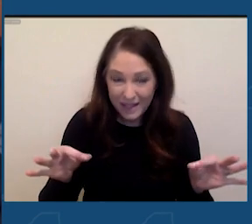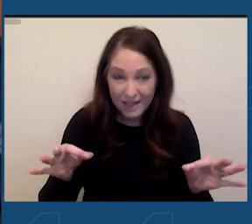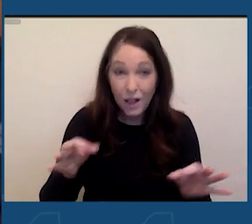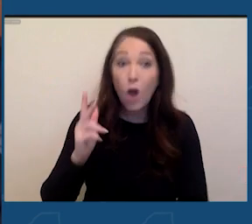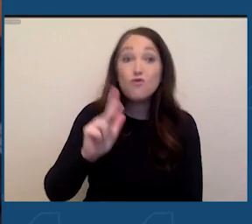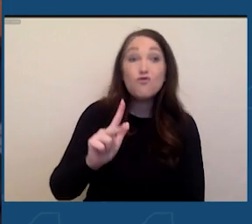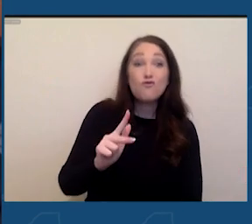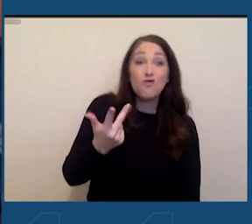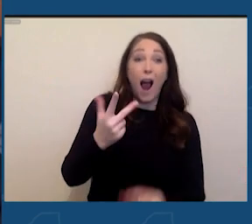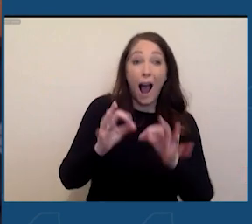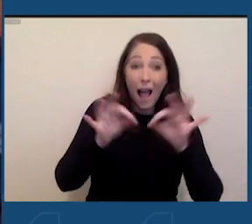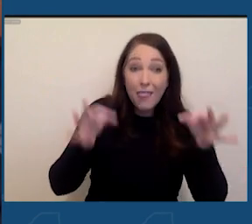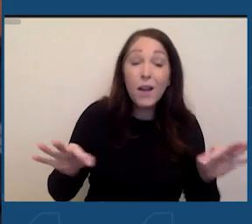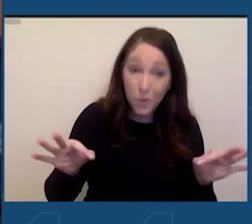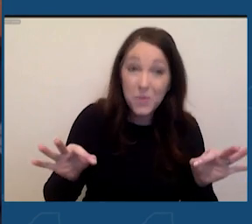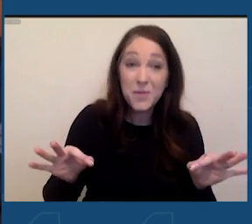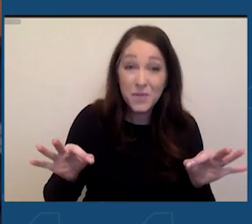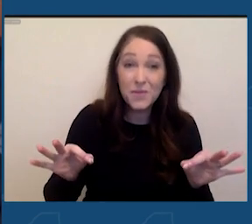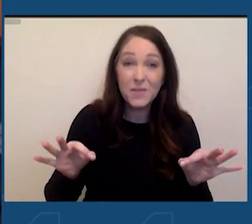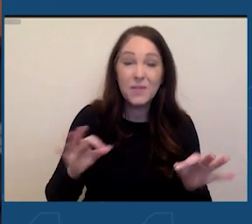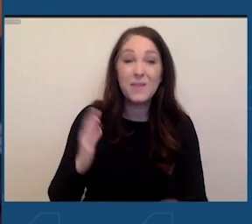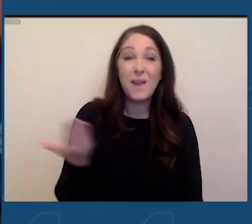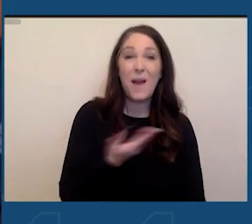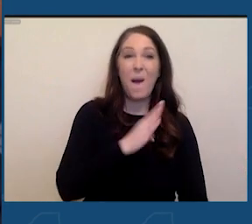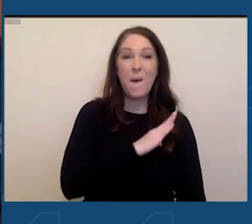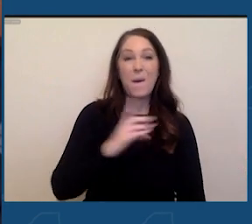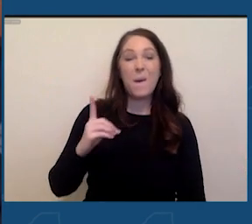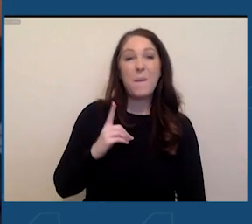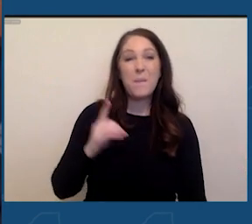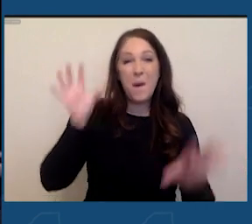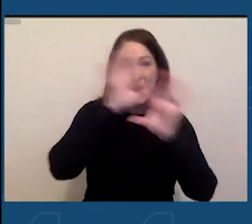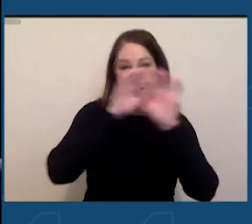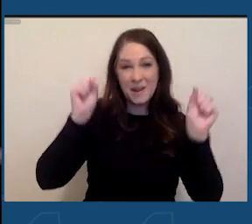trilingual. Our Borough President, Mark Levine.